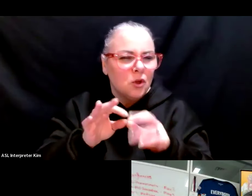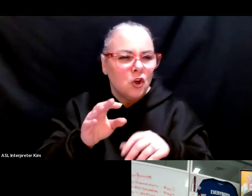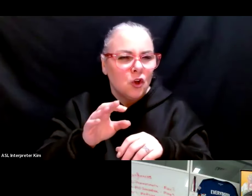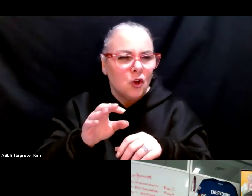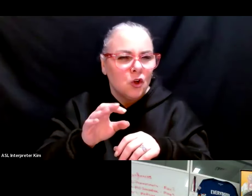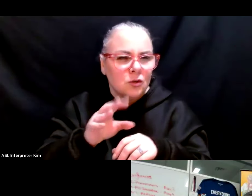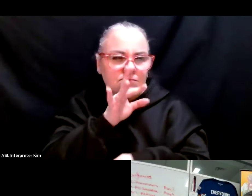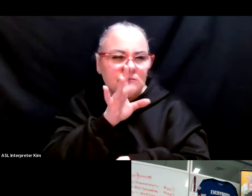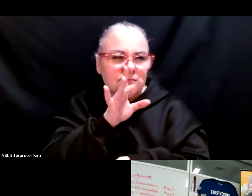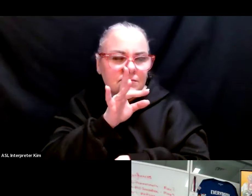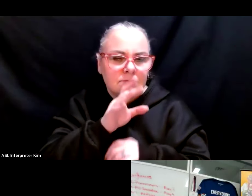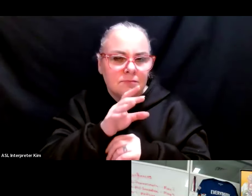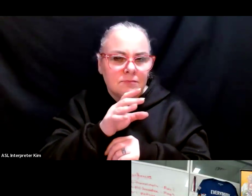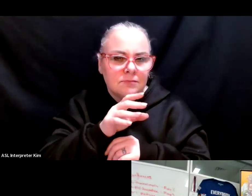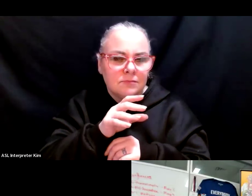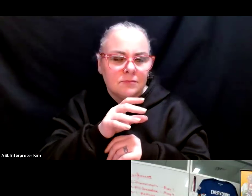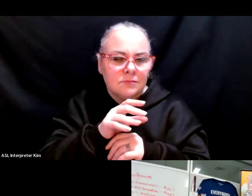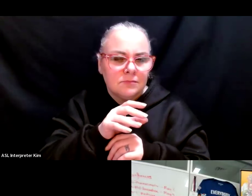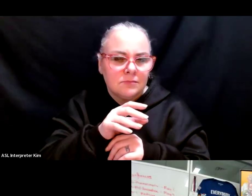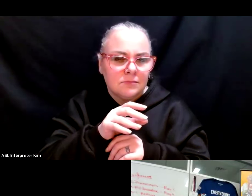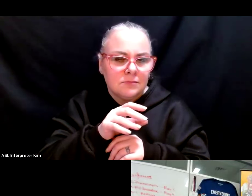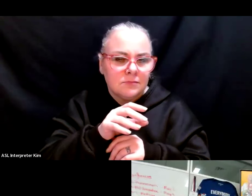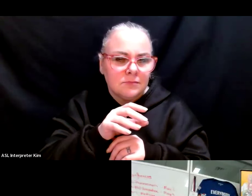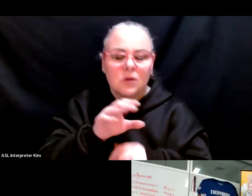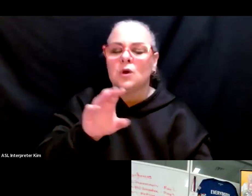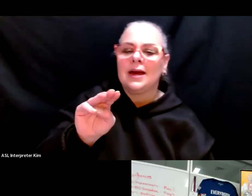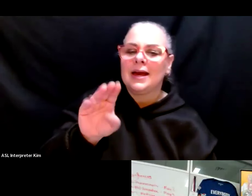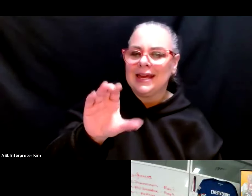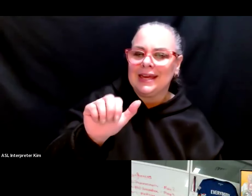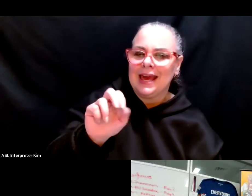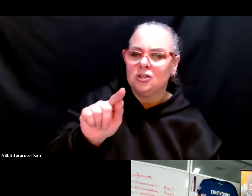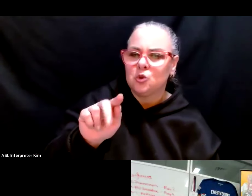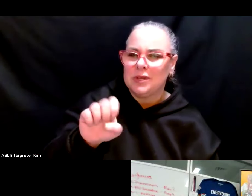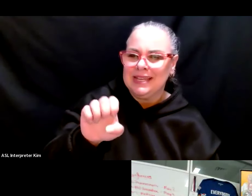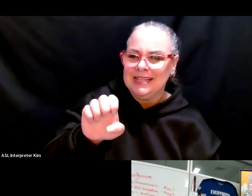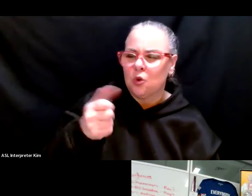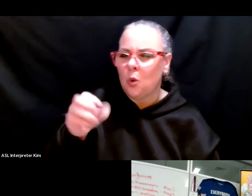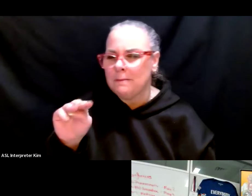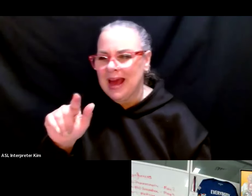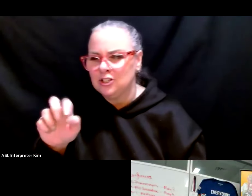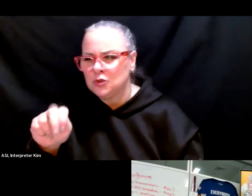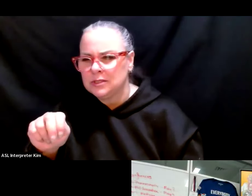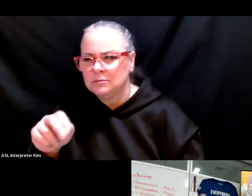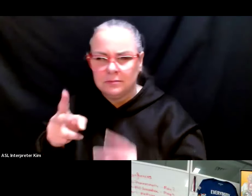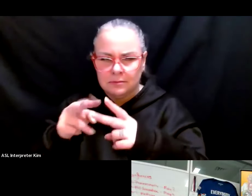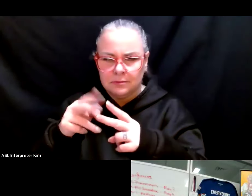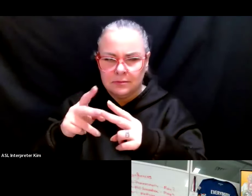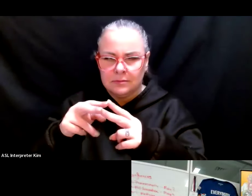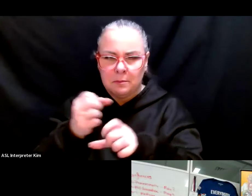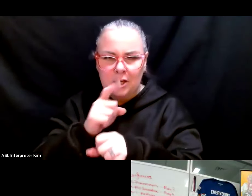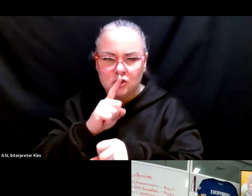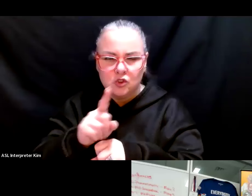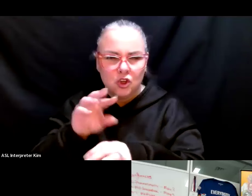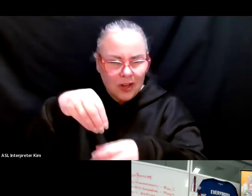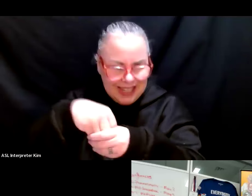now. he's a male, so it's either Cantonese or Mandarin potentially. Can the Cantonese and Mandarin interpreters just make sure